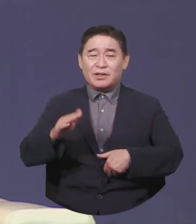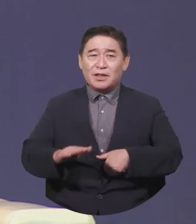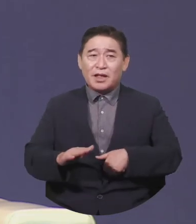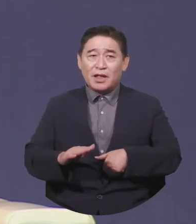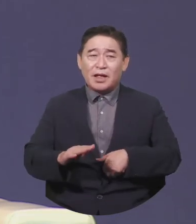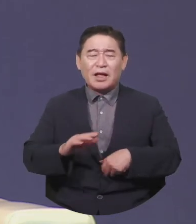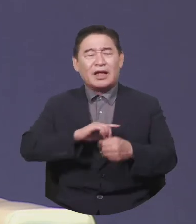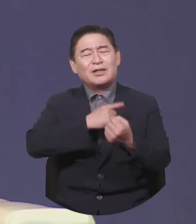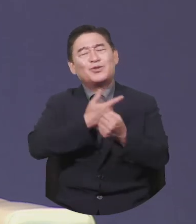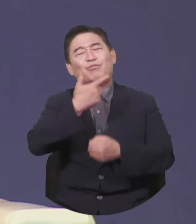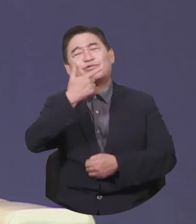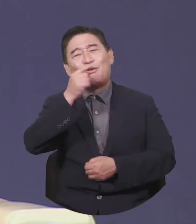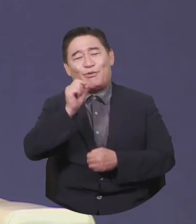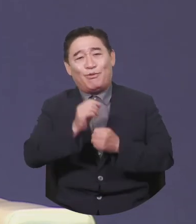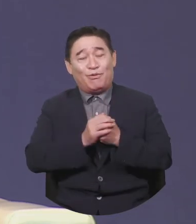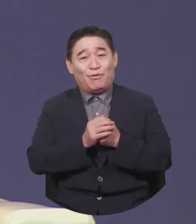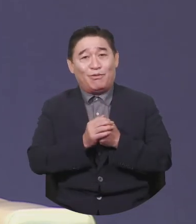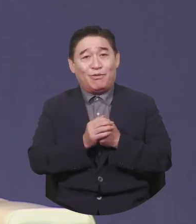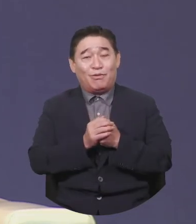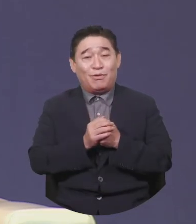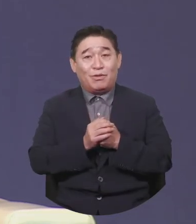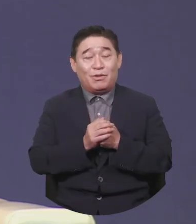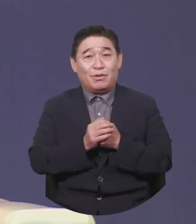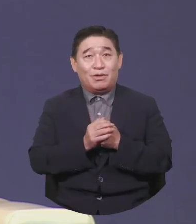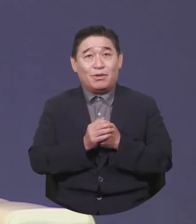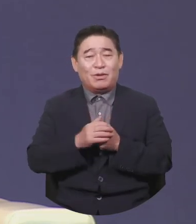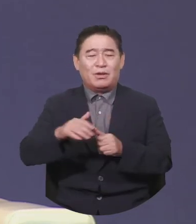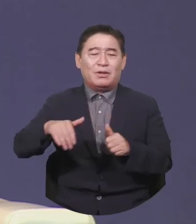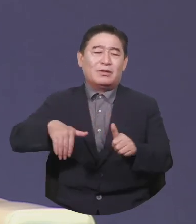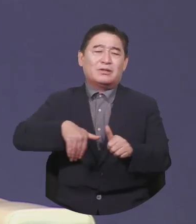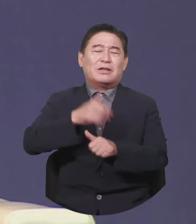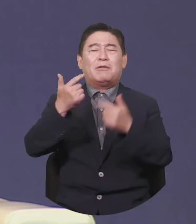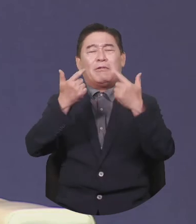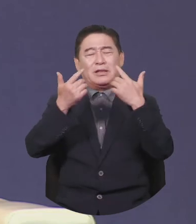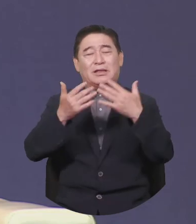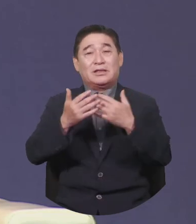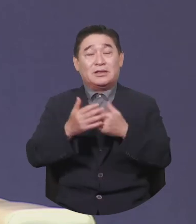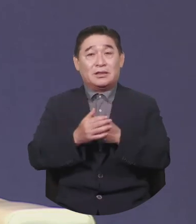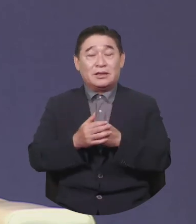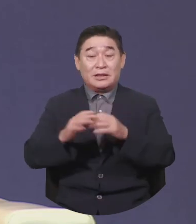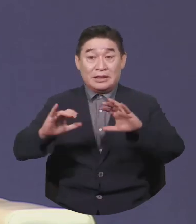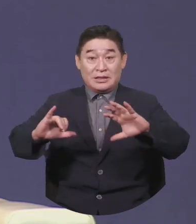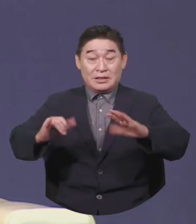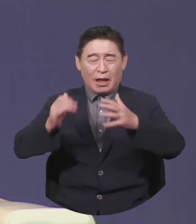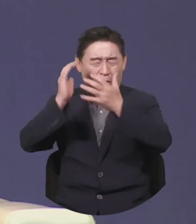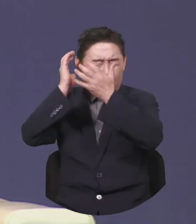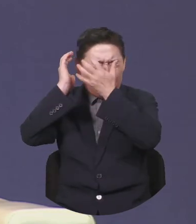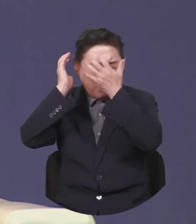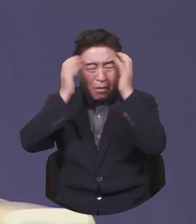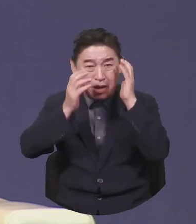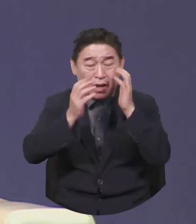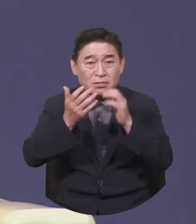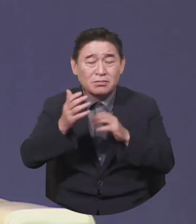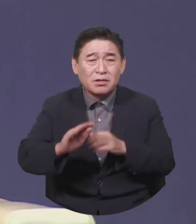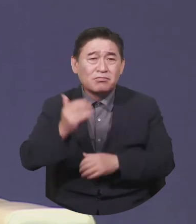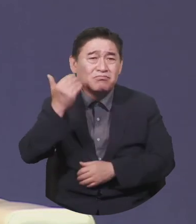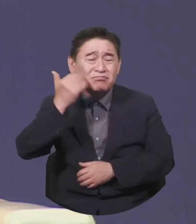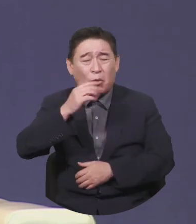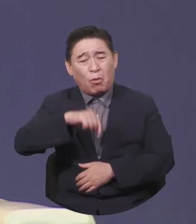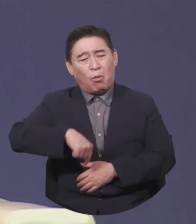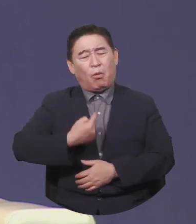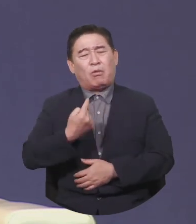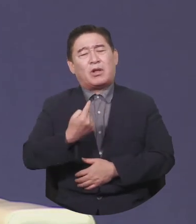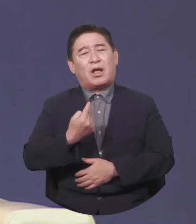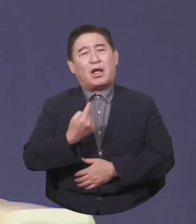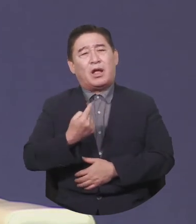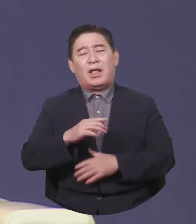is also very clear. The world is too complex for anyone to do it alone. The world is